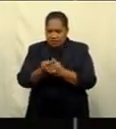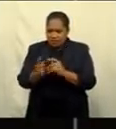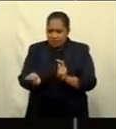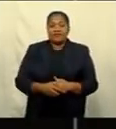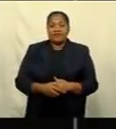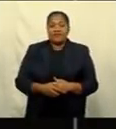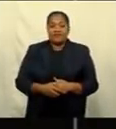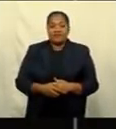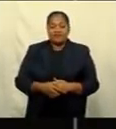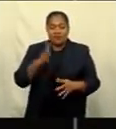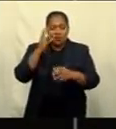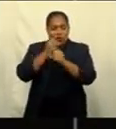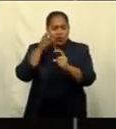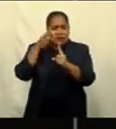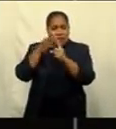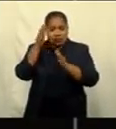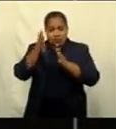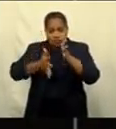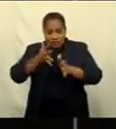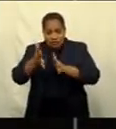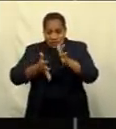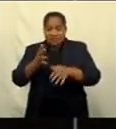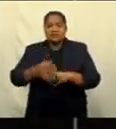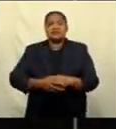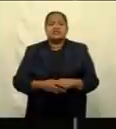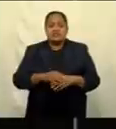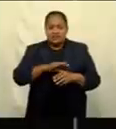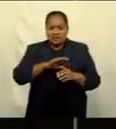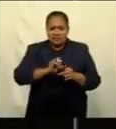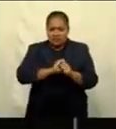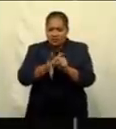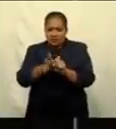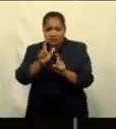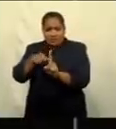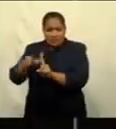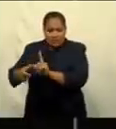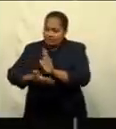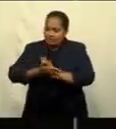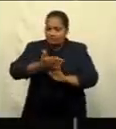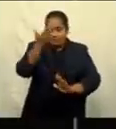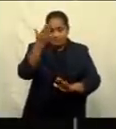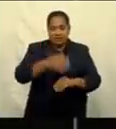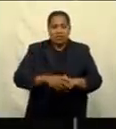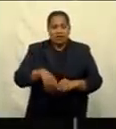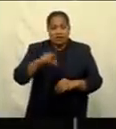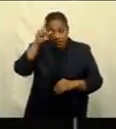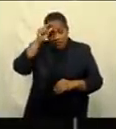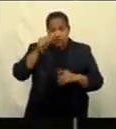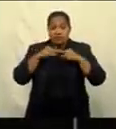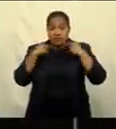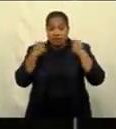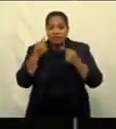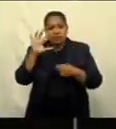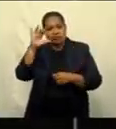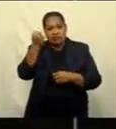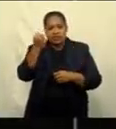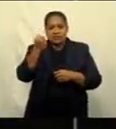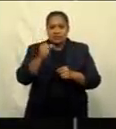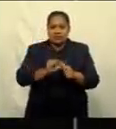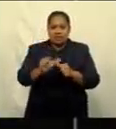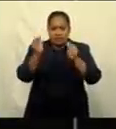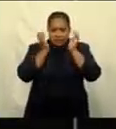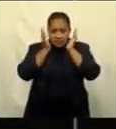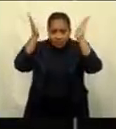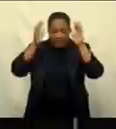cereal bowl. Recapping our main stories. Daily COVID cases still high. Fijian pastor wins Best Chef